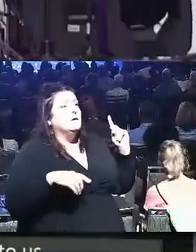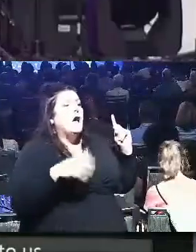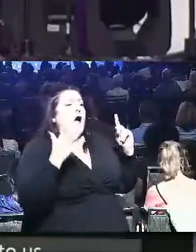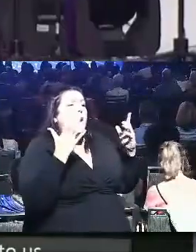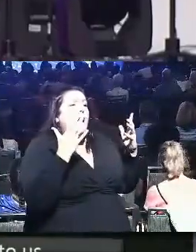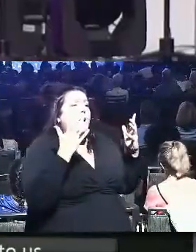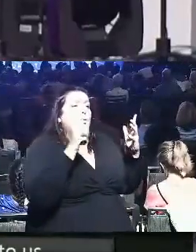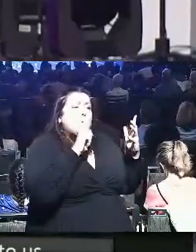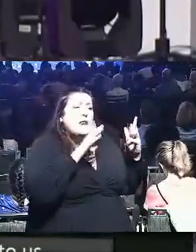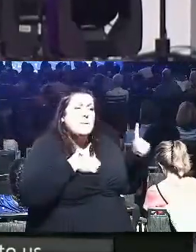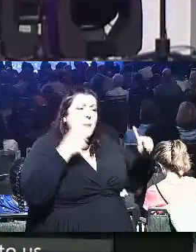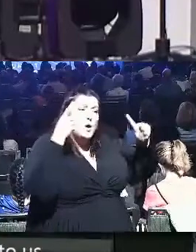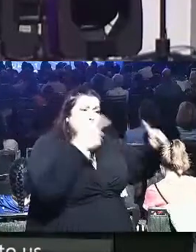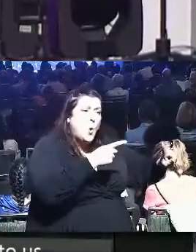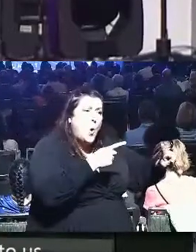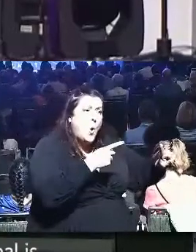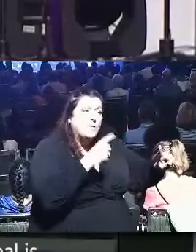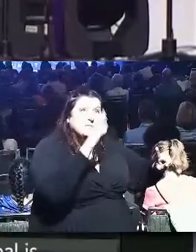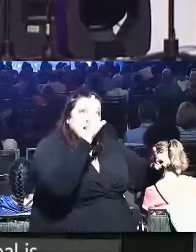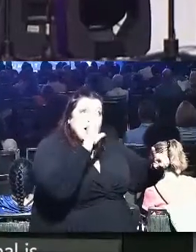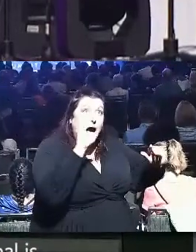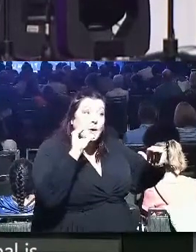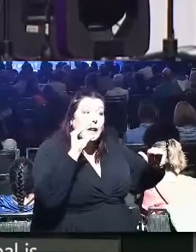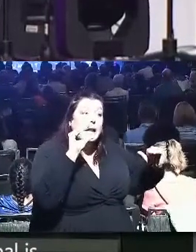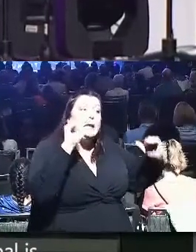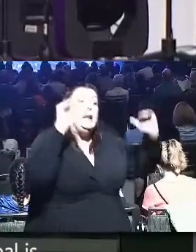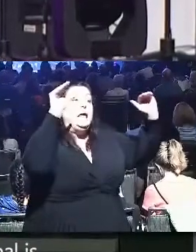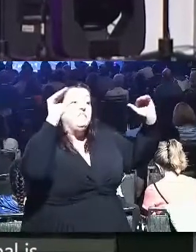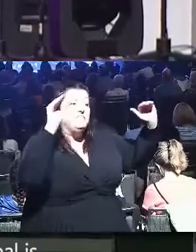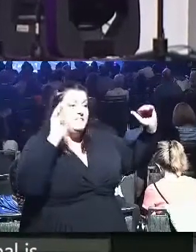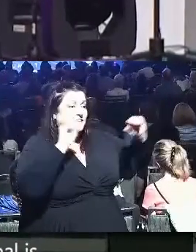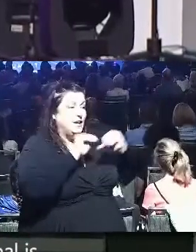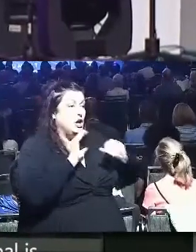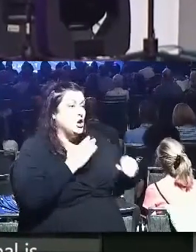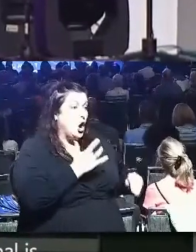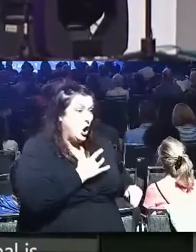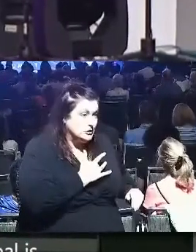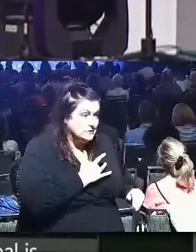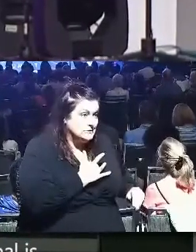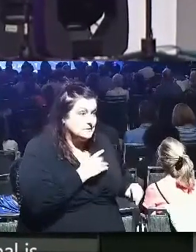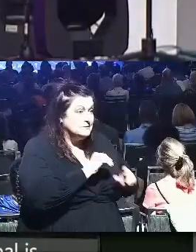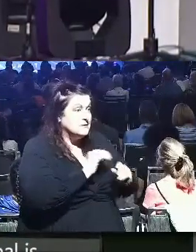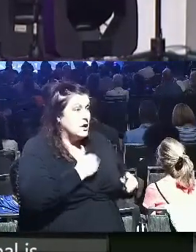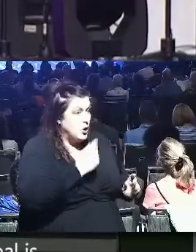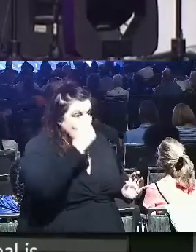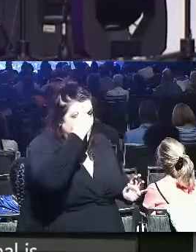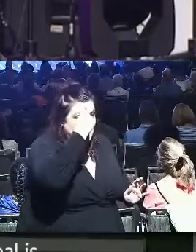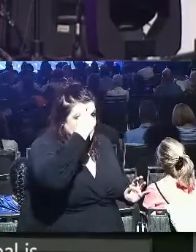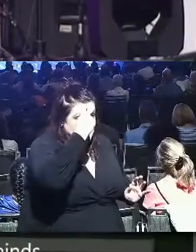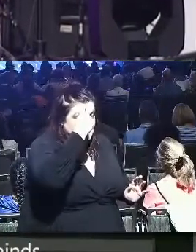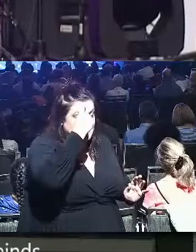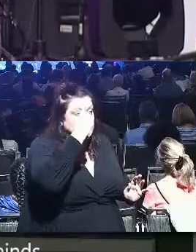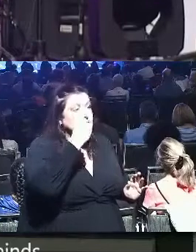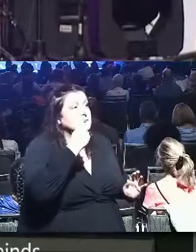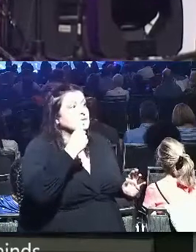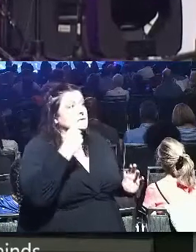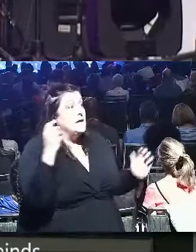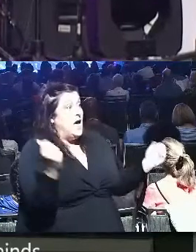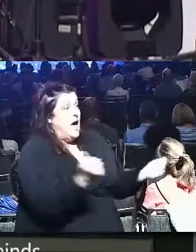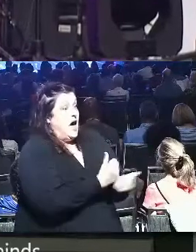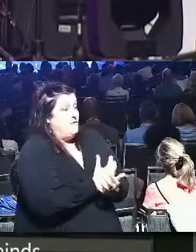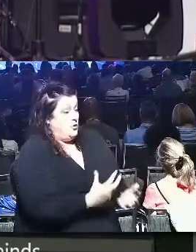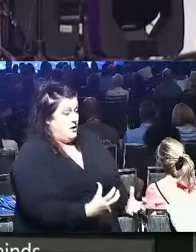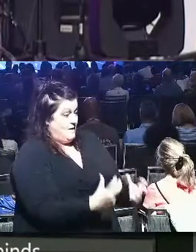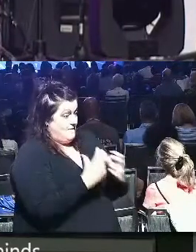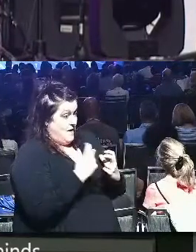goal is to lift up God just a little bit higher in our hearts and in our minds, and that we give all that's been invested in us